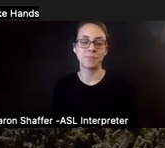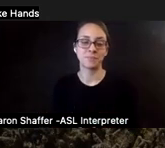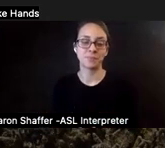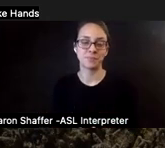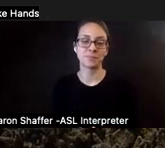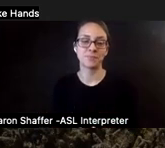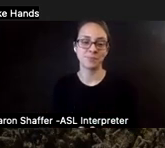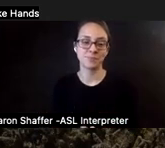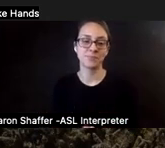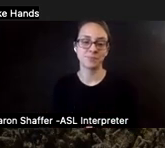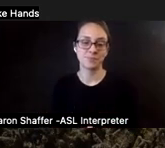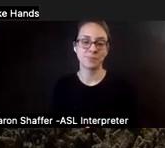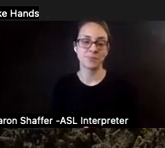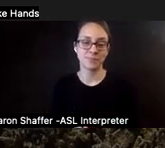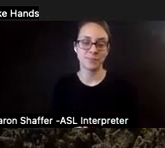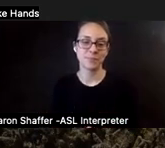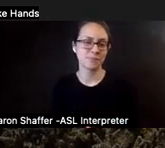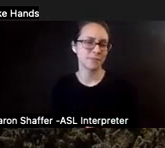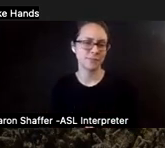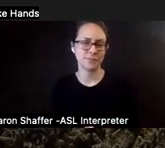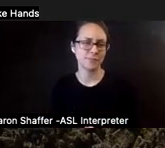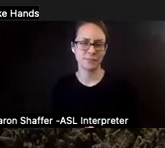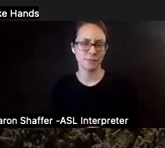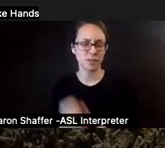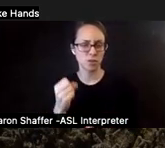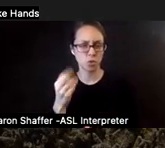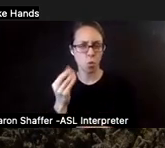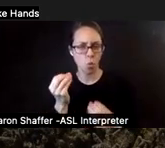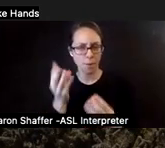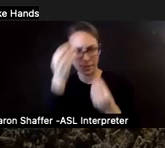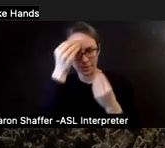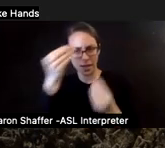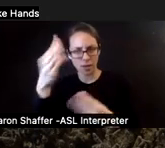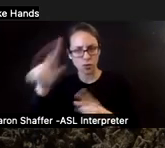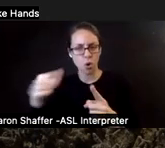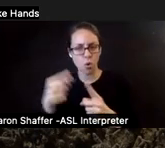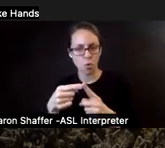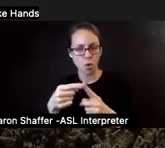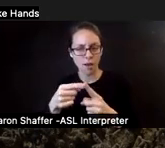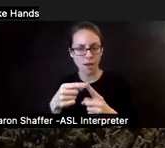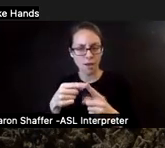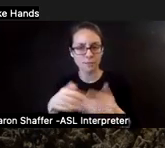Okay. Do I just tell you when to change slides? Is that how we're doing it?